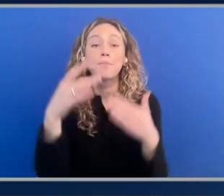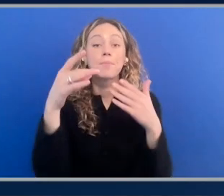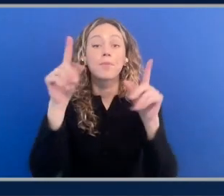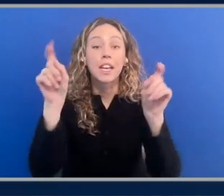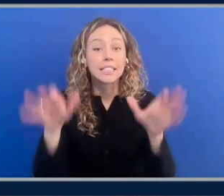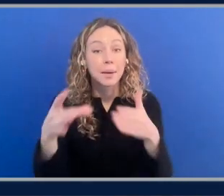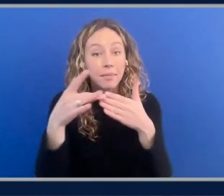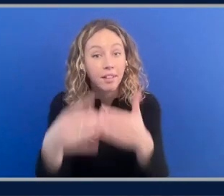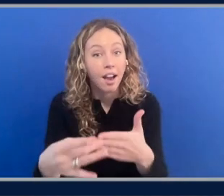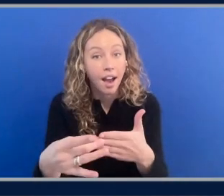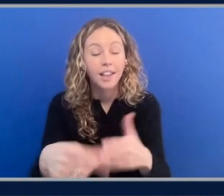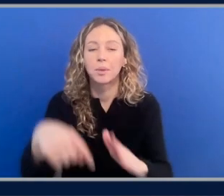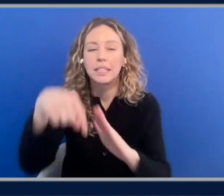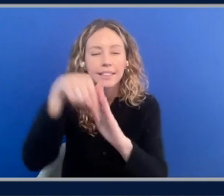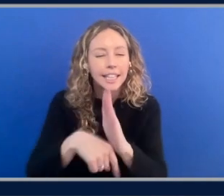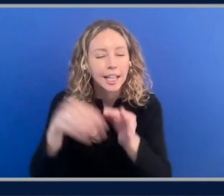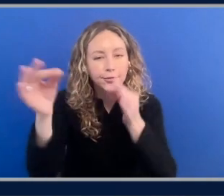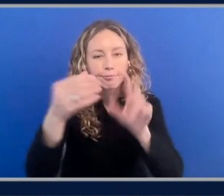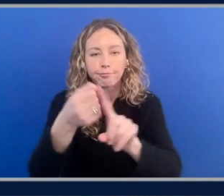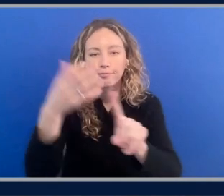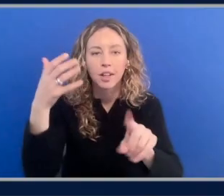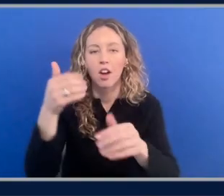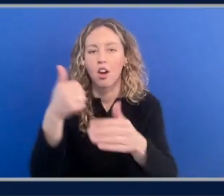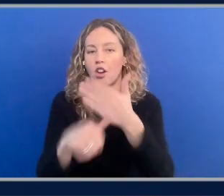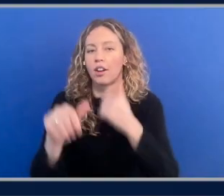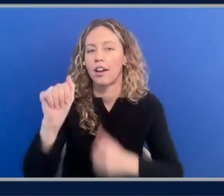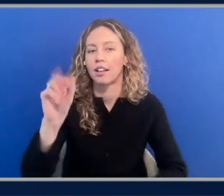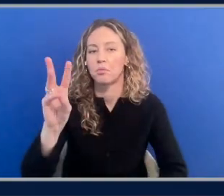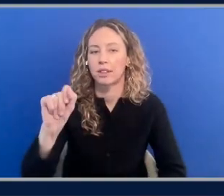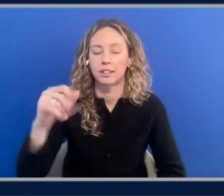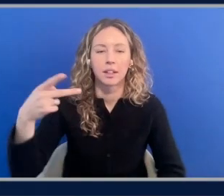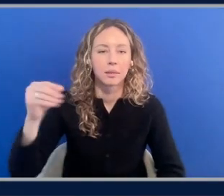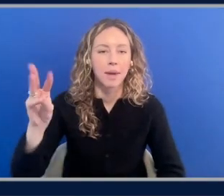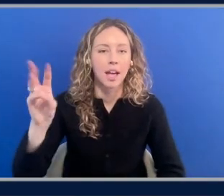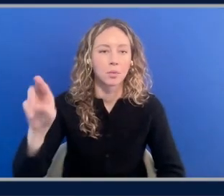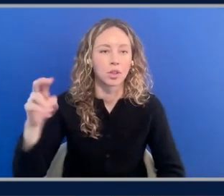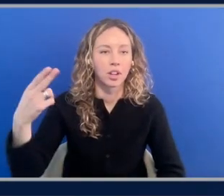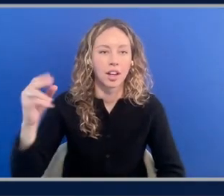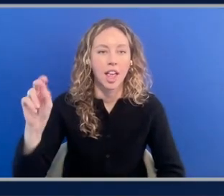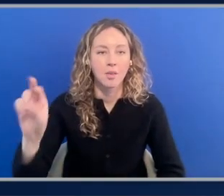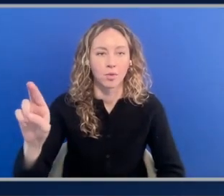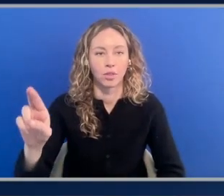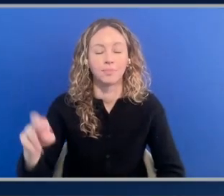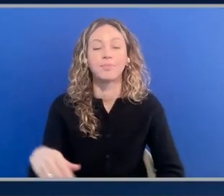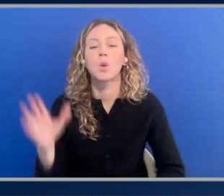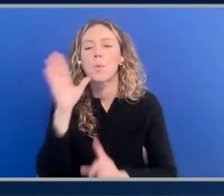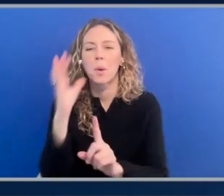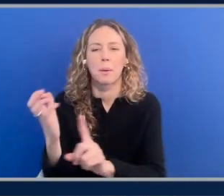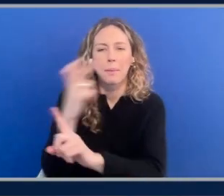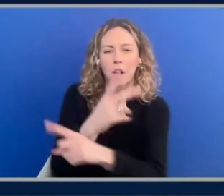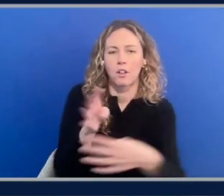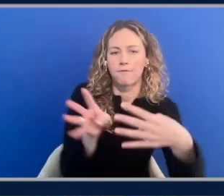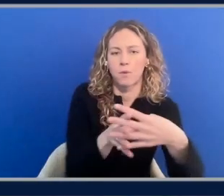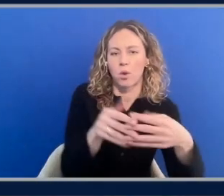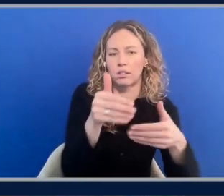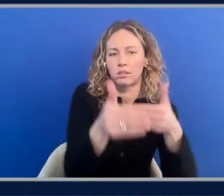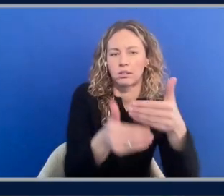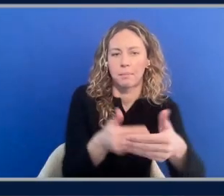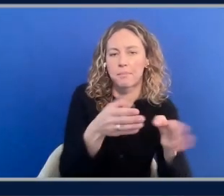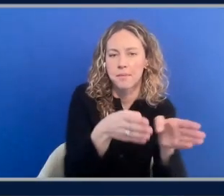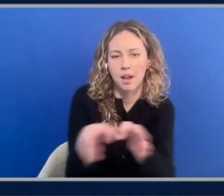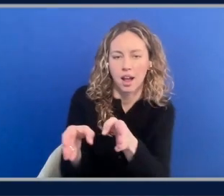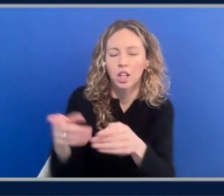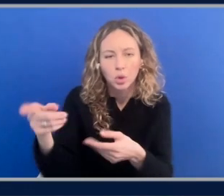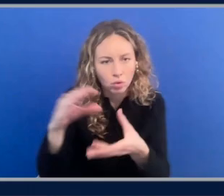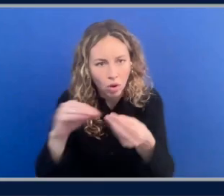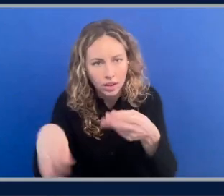on this in the first episode within AWS Power Hour. Check that out. Let's go back over to the 4-step plan, because you said practice questions. We